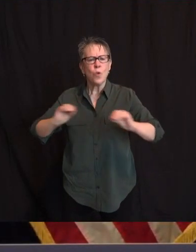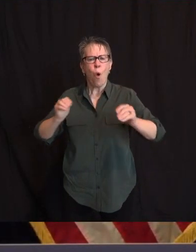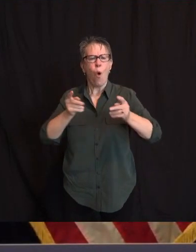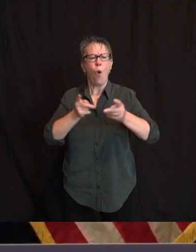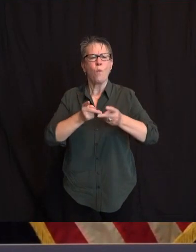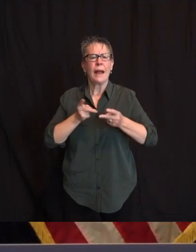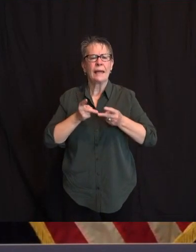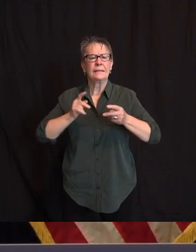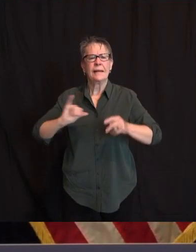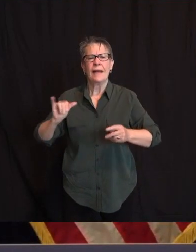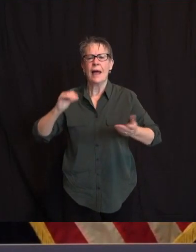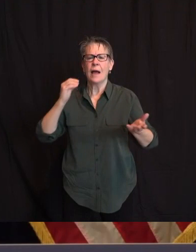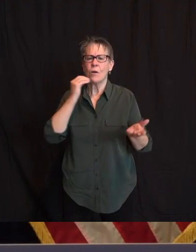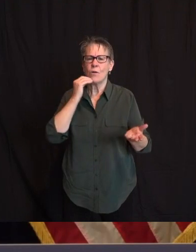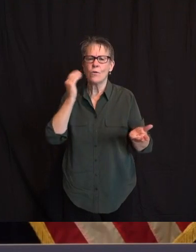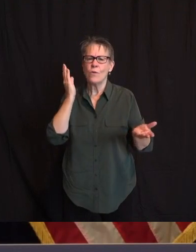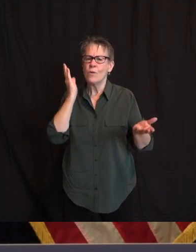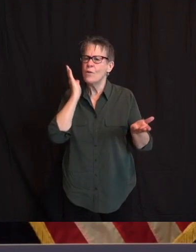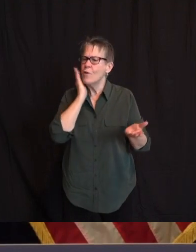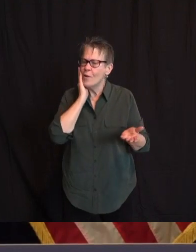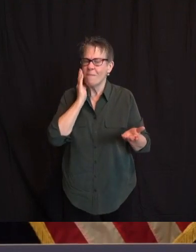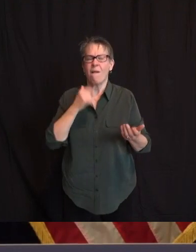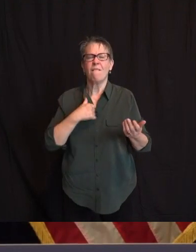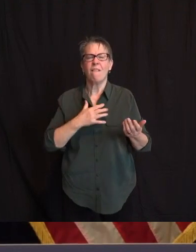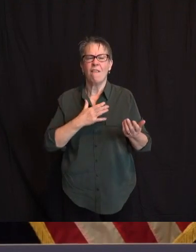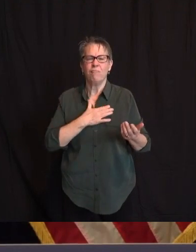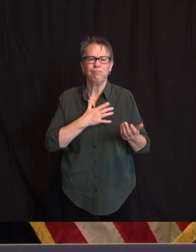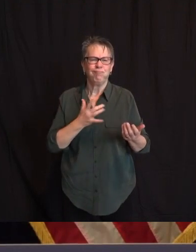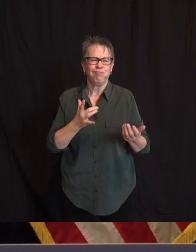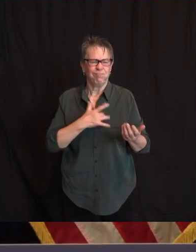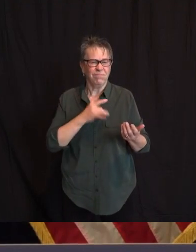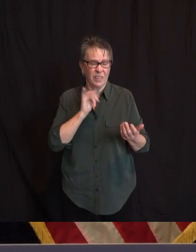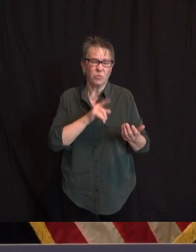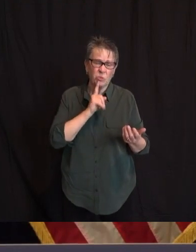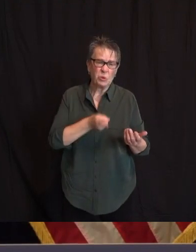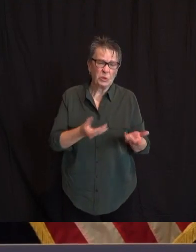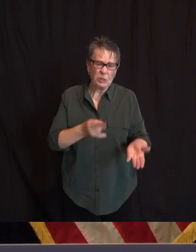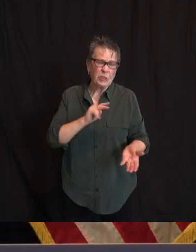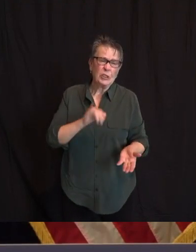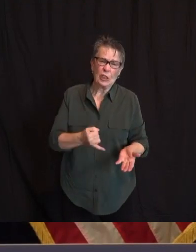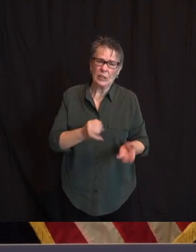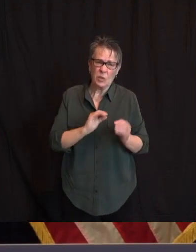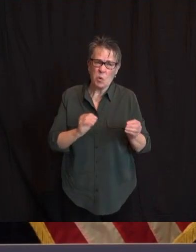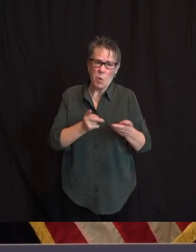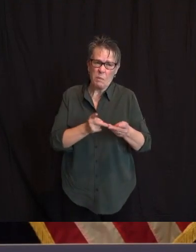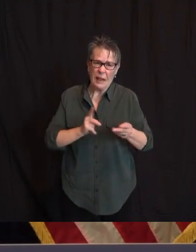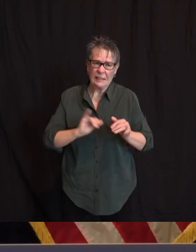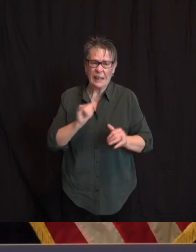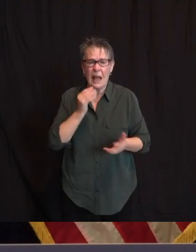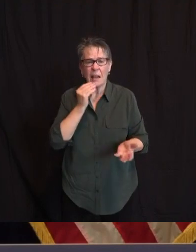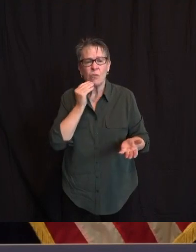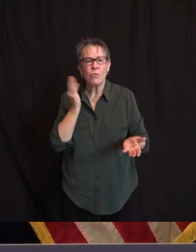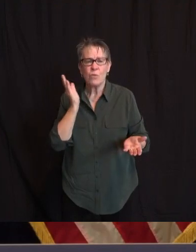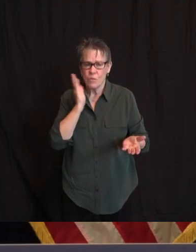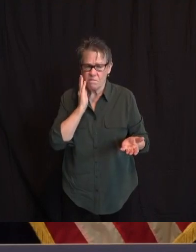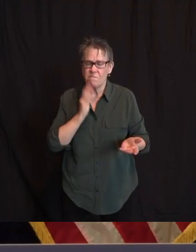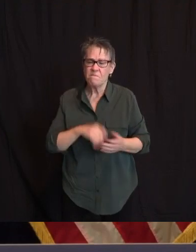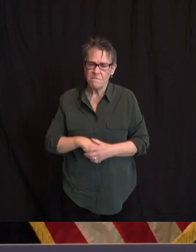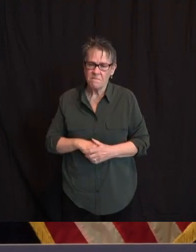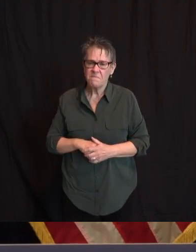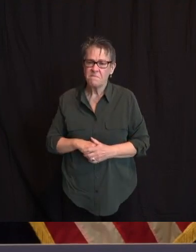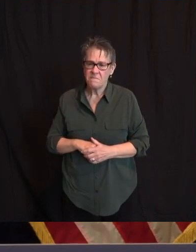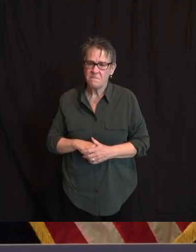Thank you for that. And again, our compliance energies, our enforcement energies, and not only do we have to tip